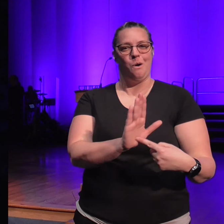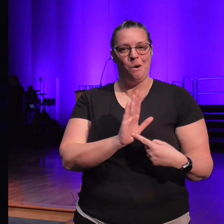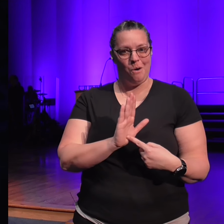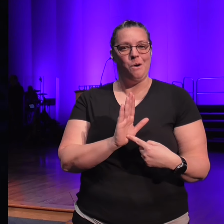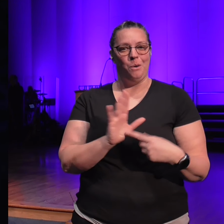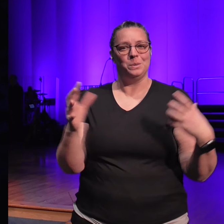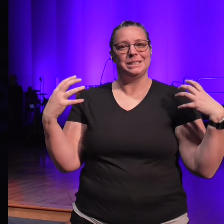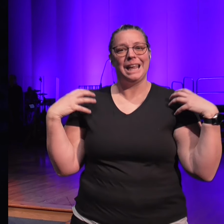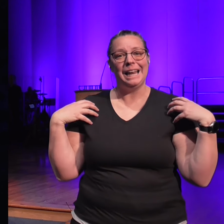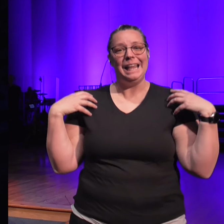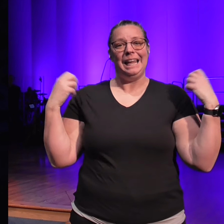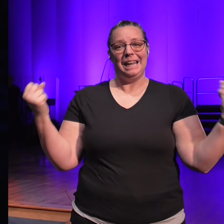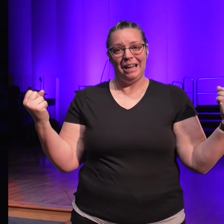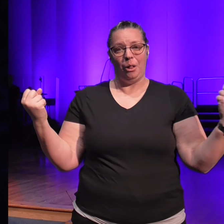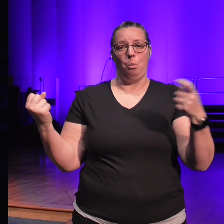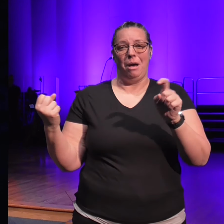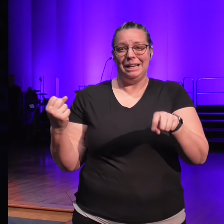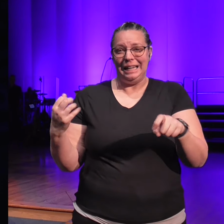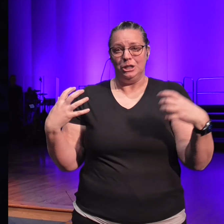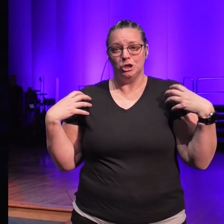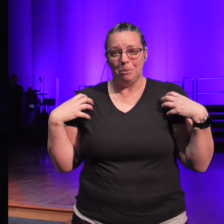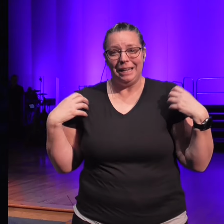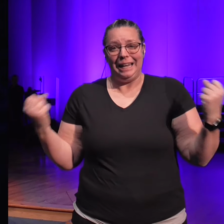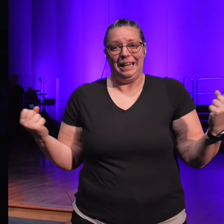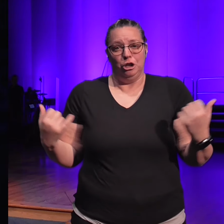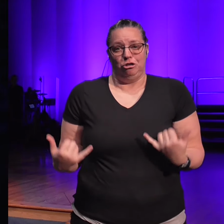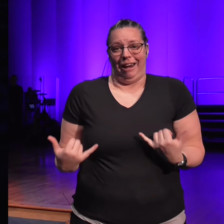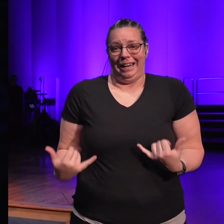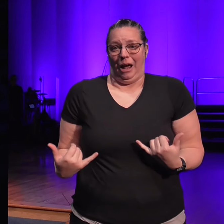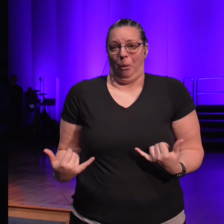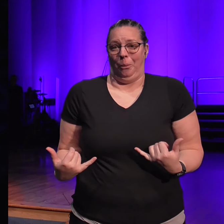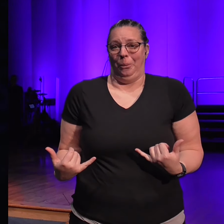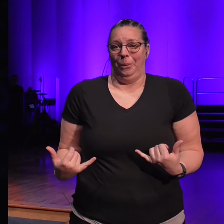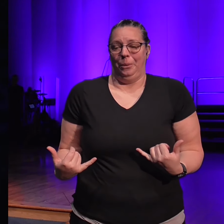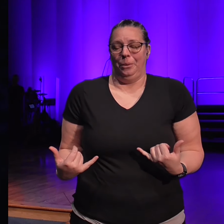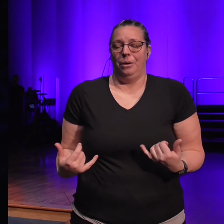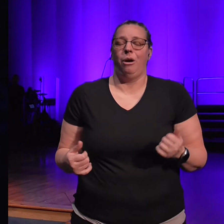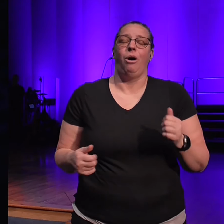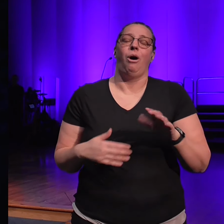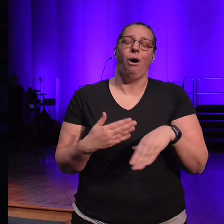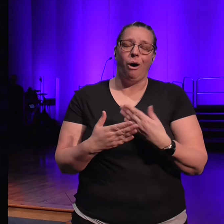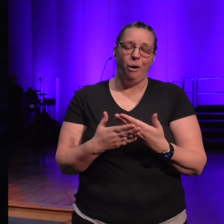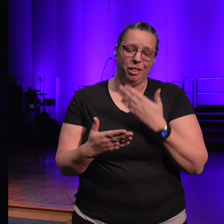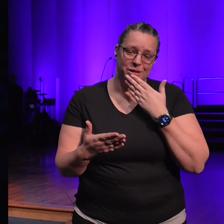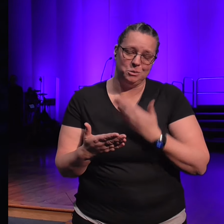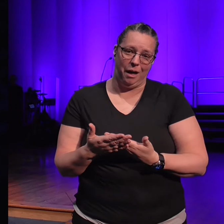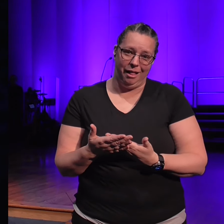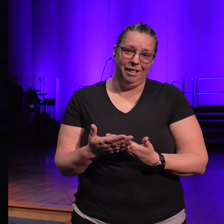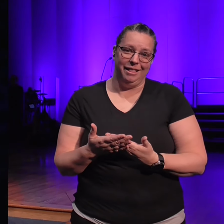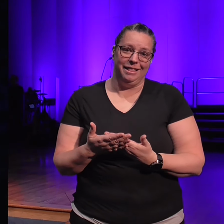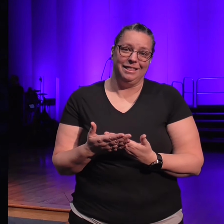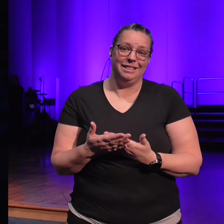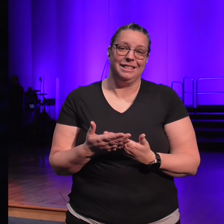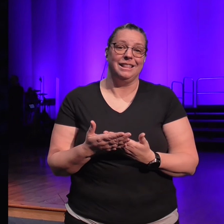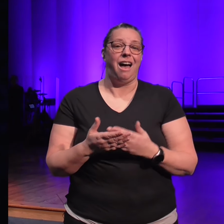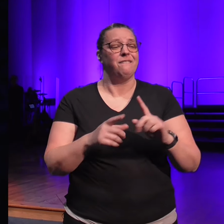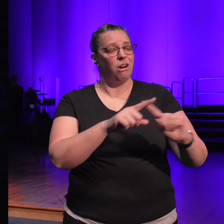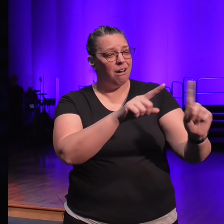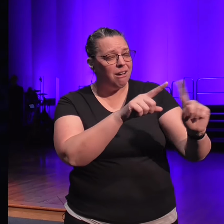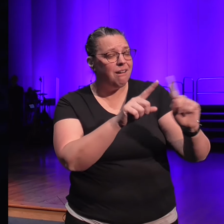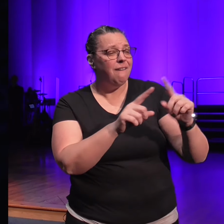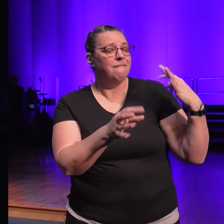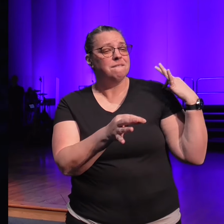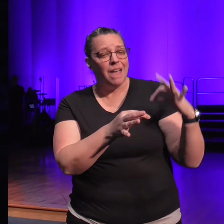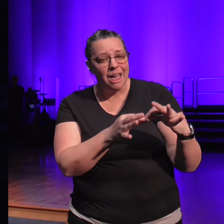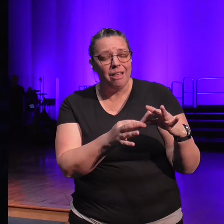what needs to be healed in this moment. And all is well. And I behold this for all walks of faith. I